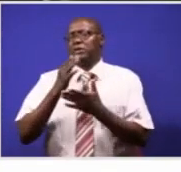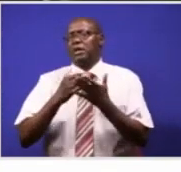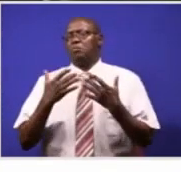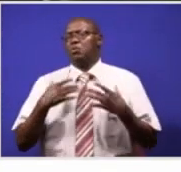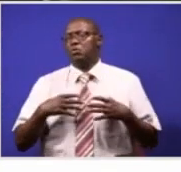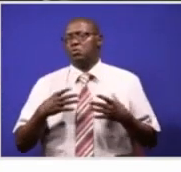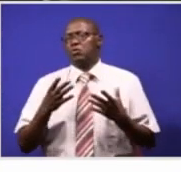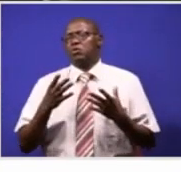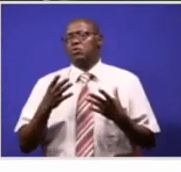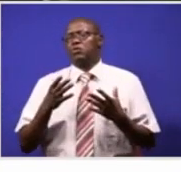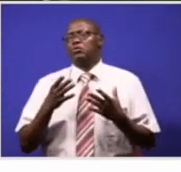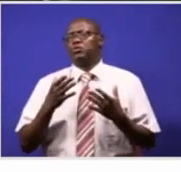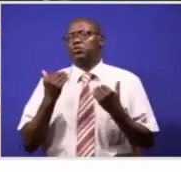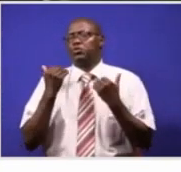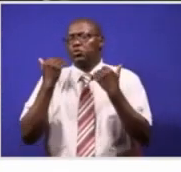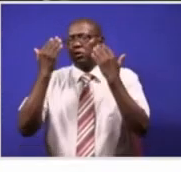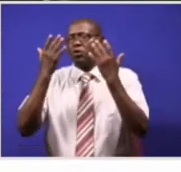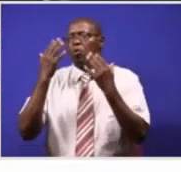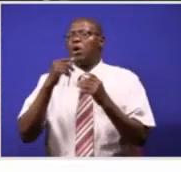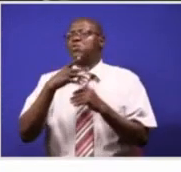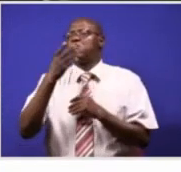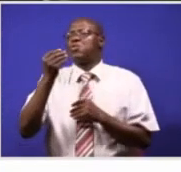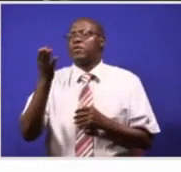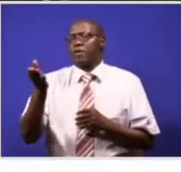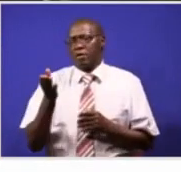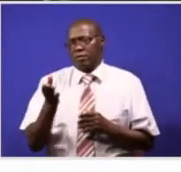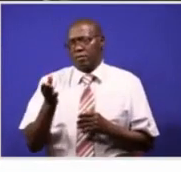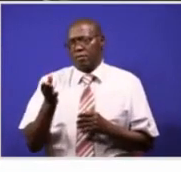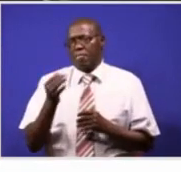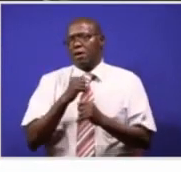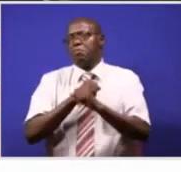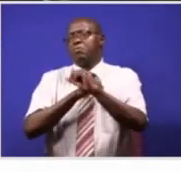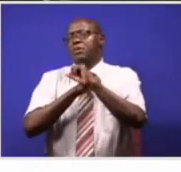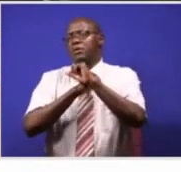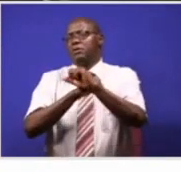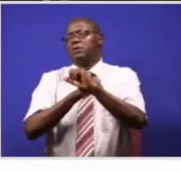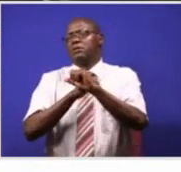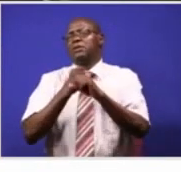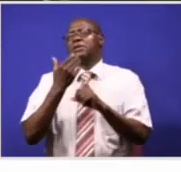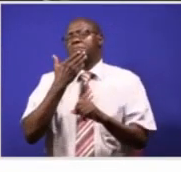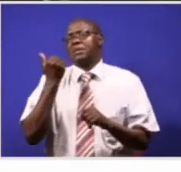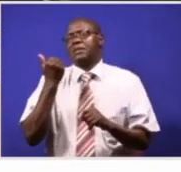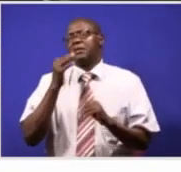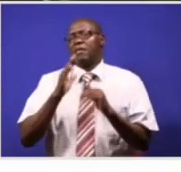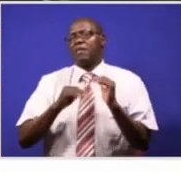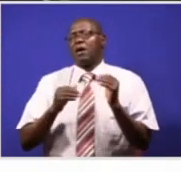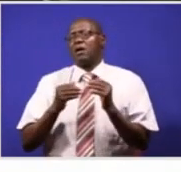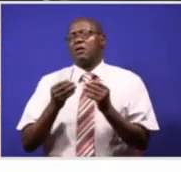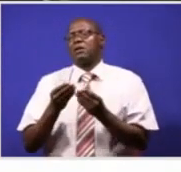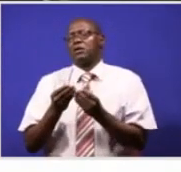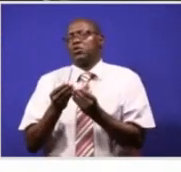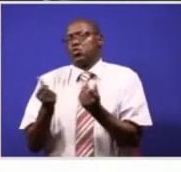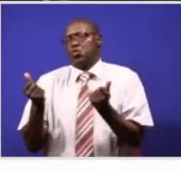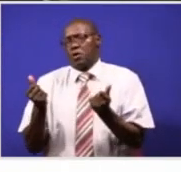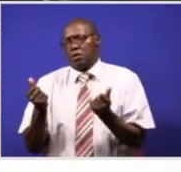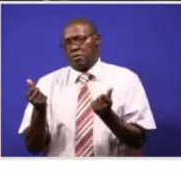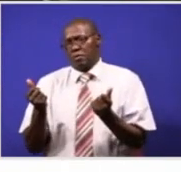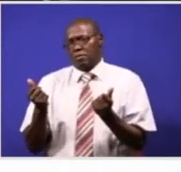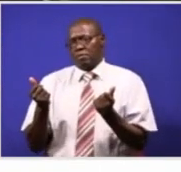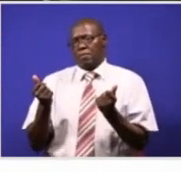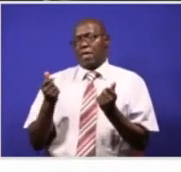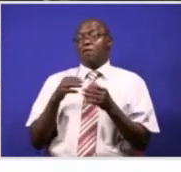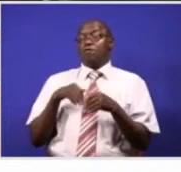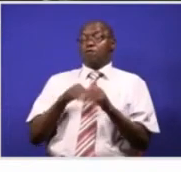stressed, why do you want to go there? Prevention is always better than cure. And if we followed that